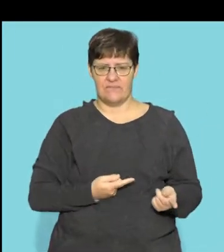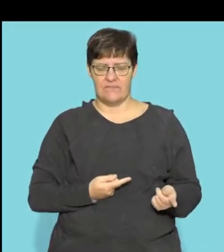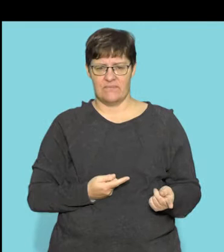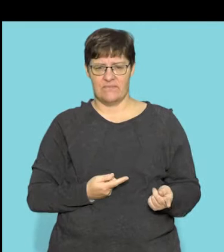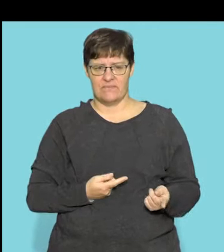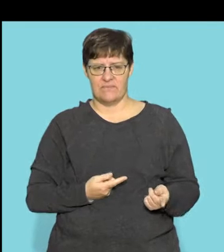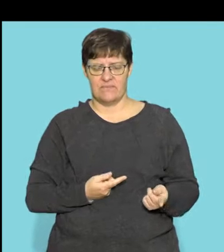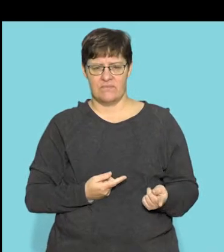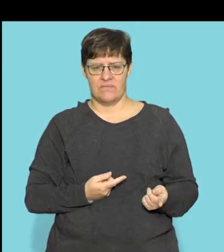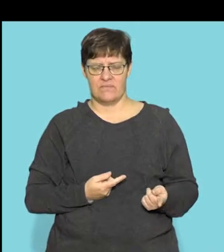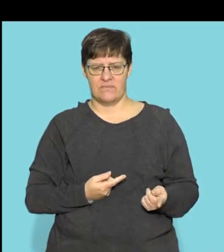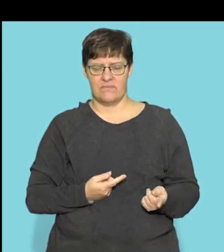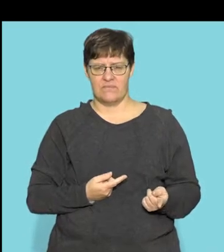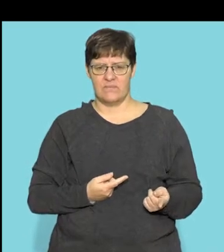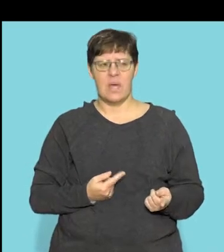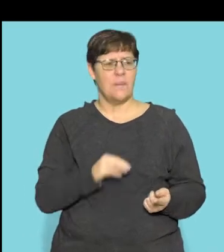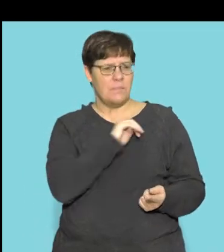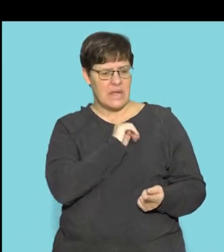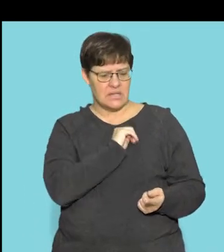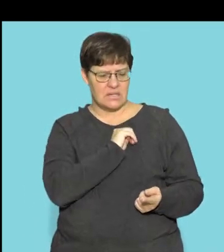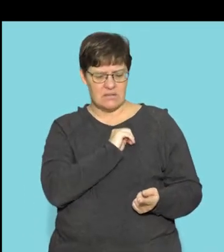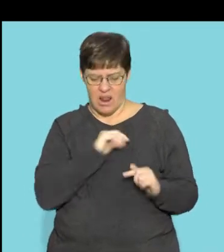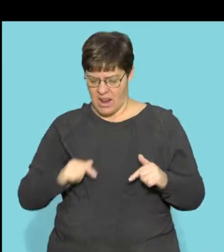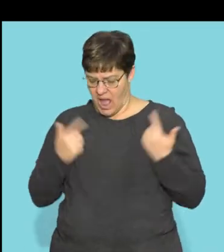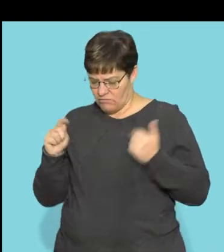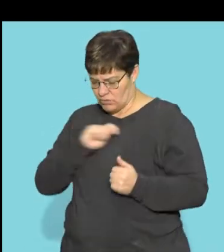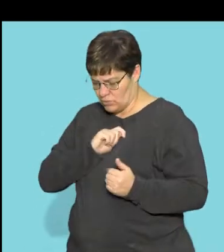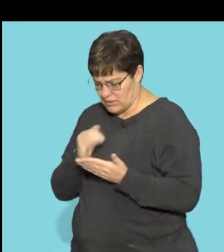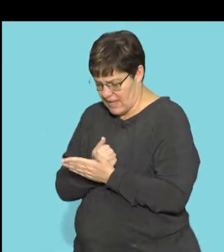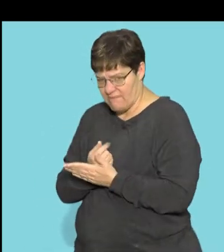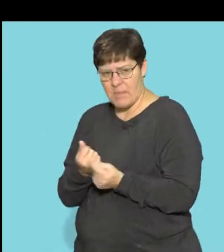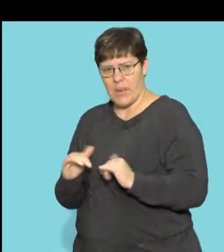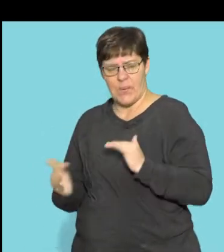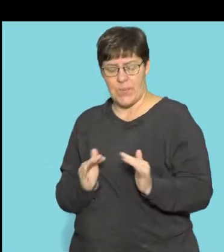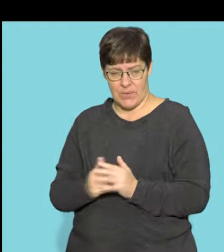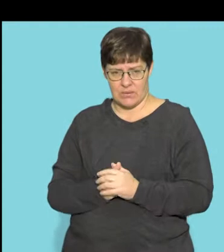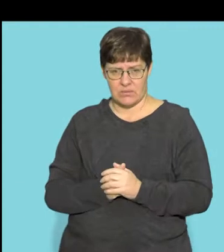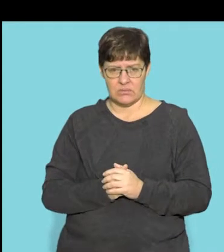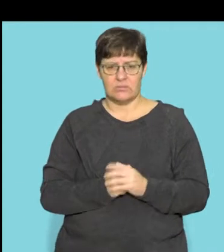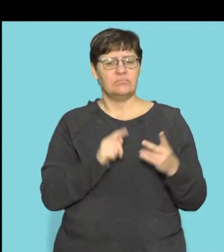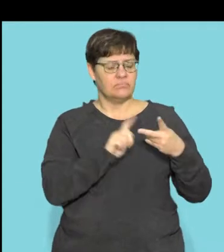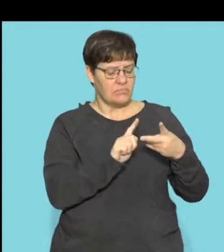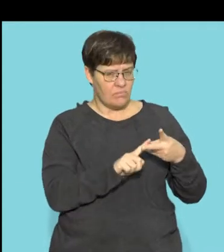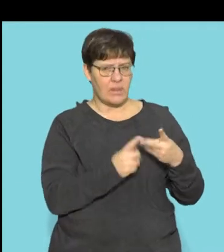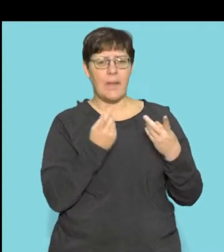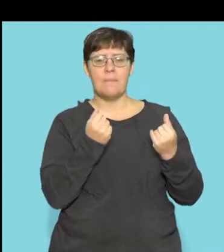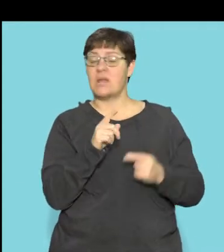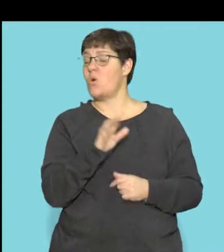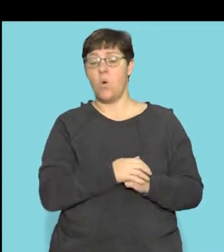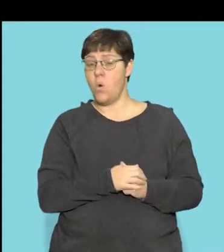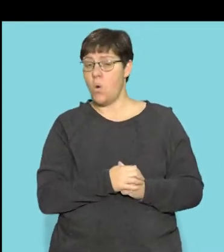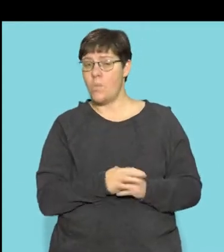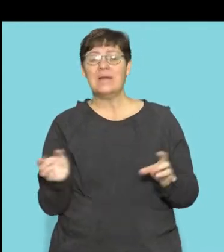terms of your real life situation? And then how do some people grow money as well? Some people saying, I started